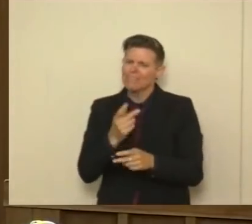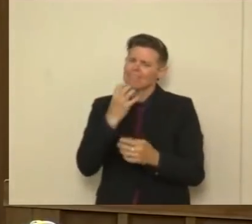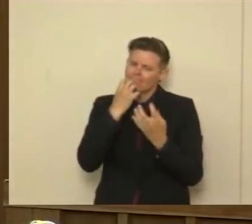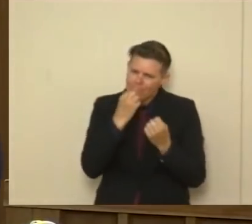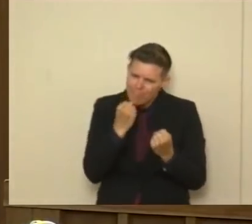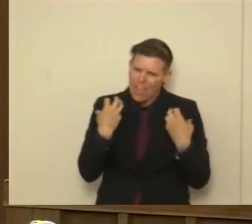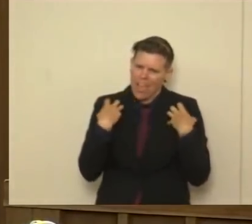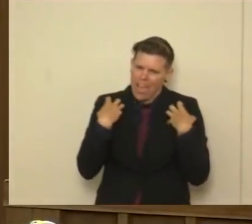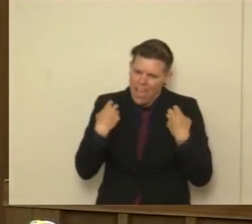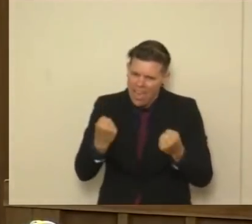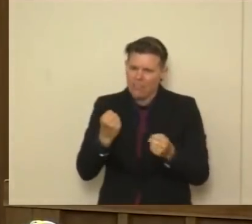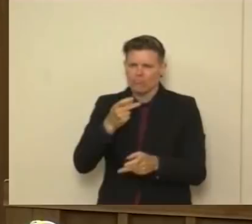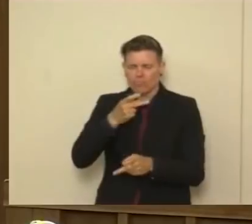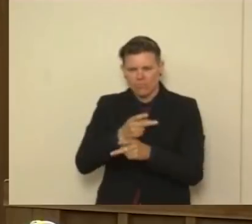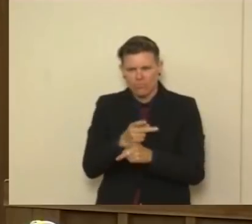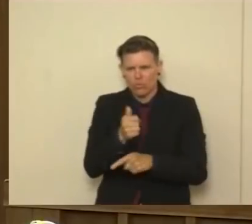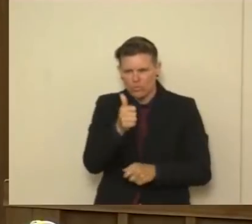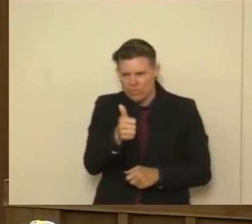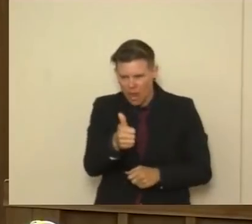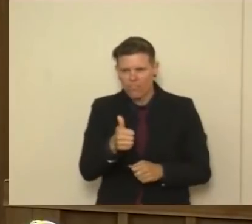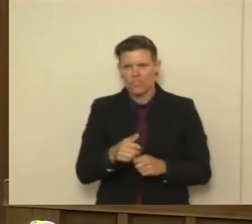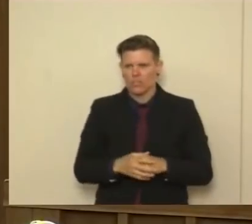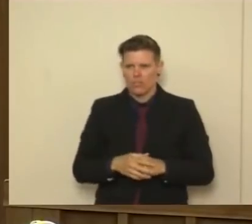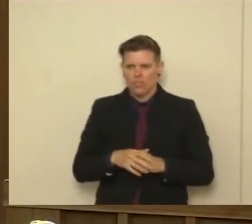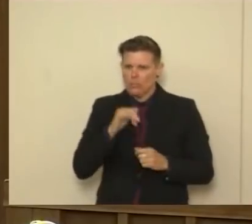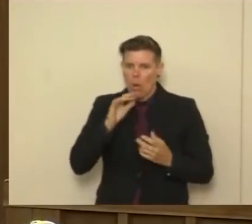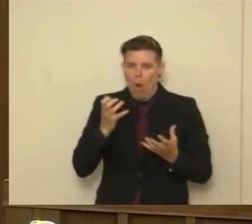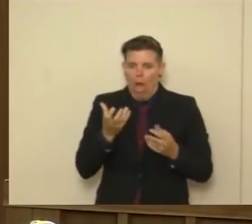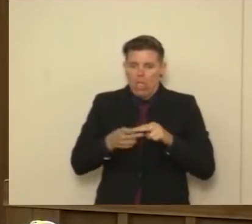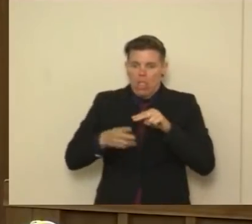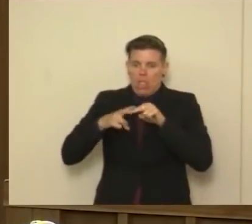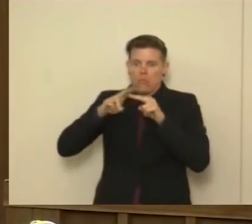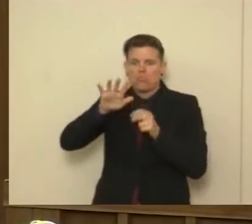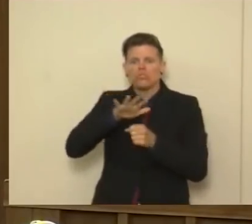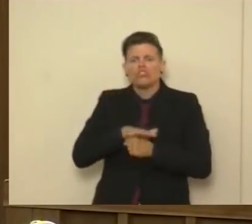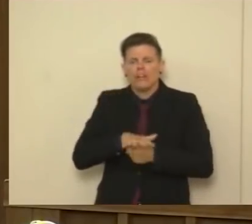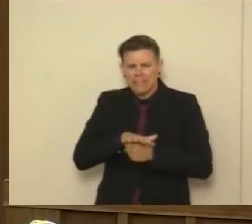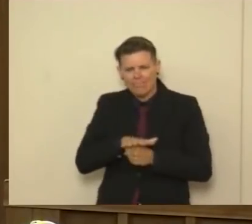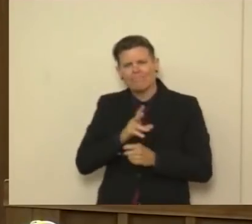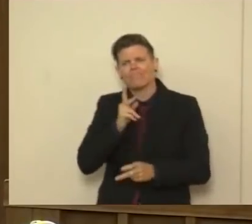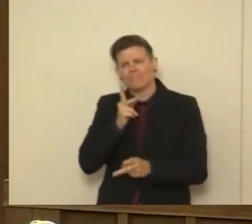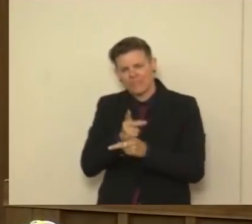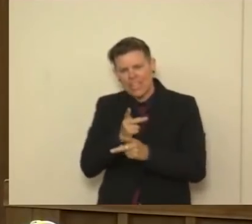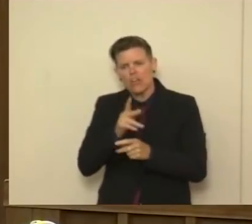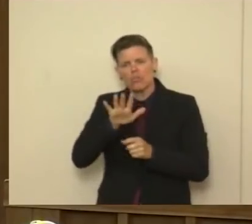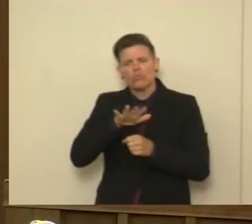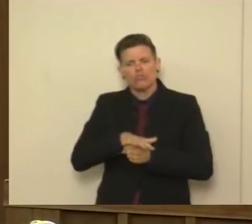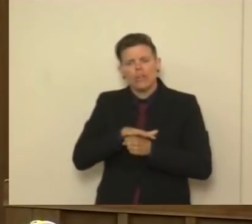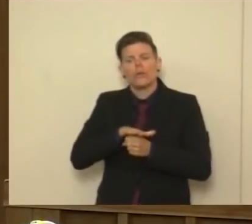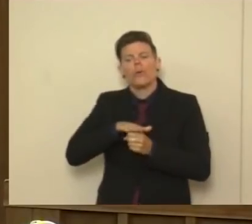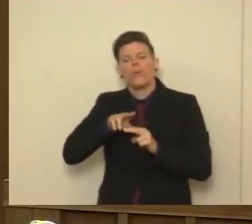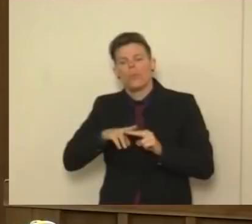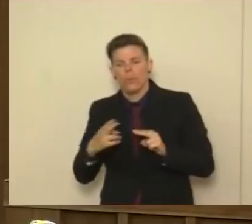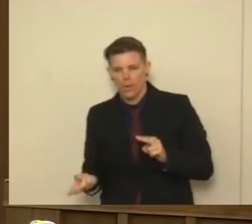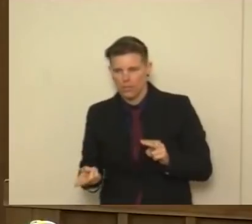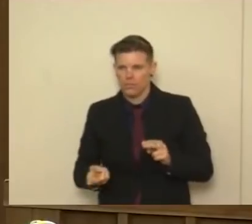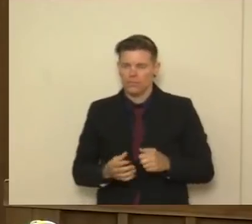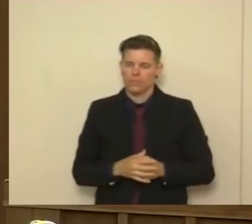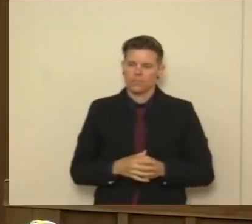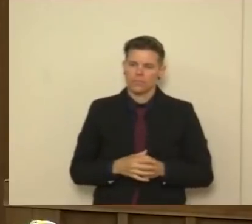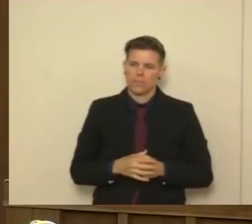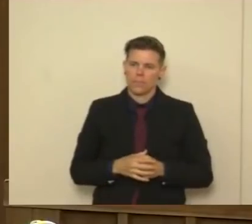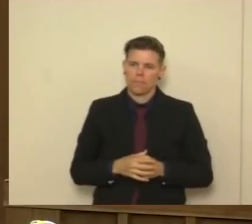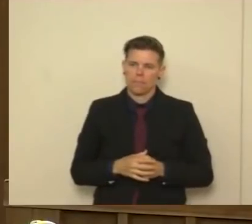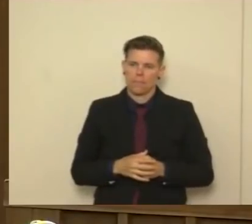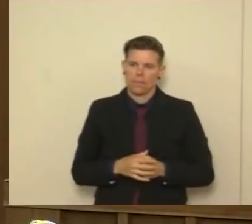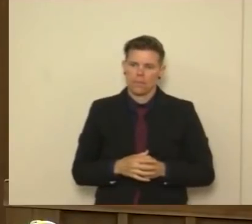and overfill the capacity of our ICUs here in New Mexico. I will circle back, though. We'll look at that data this week